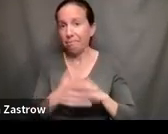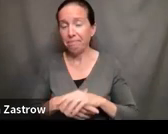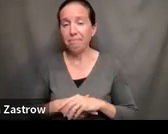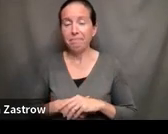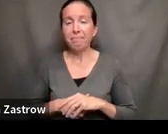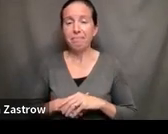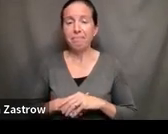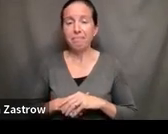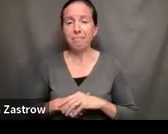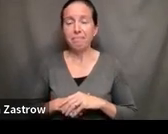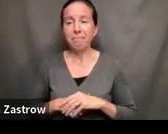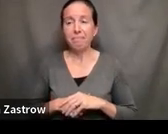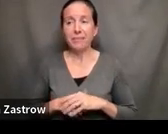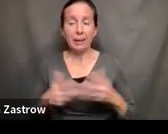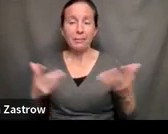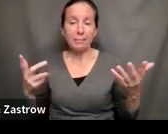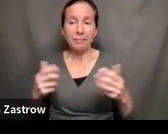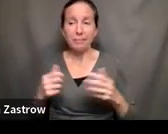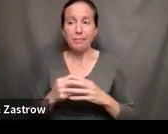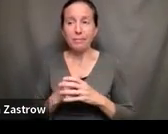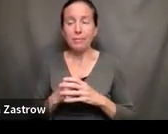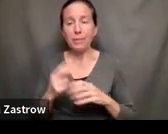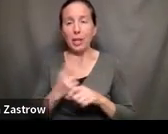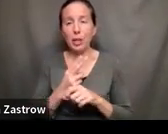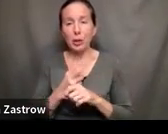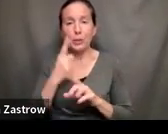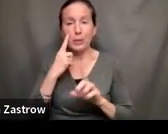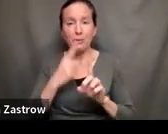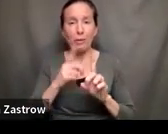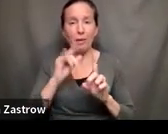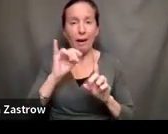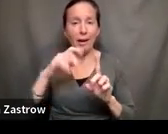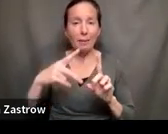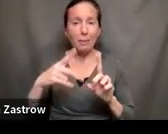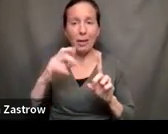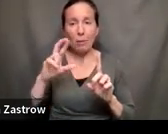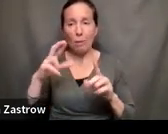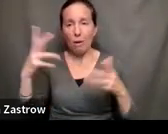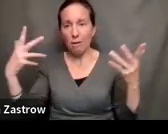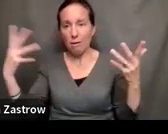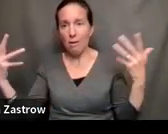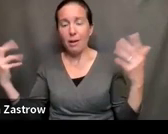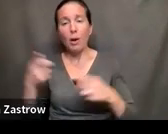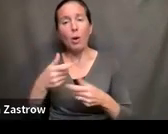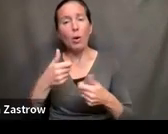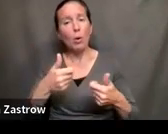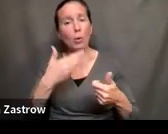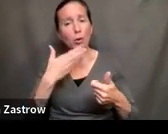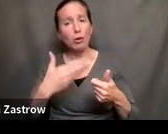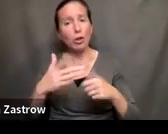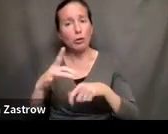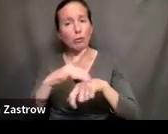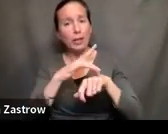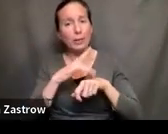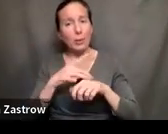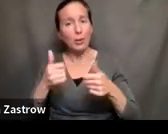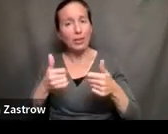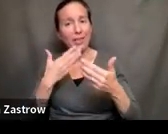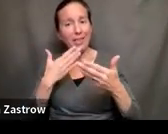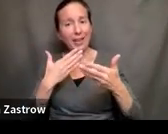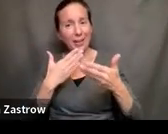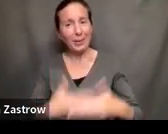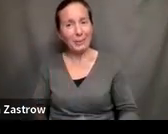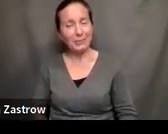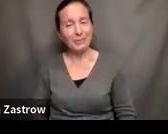for the IEP you're using it for. Nice. That is a great resource. I didn't know about that. So thank you very